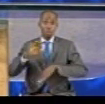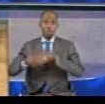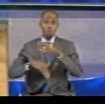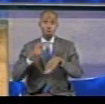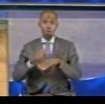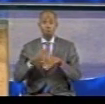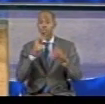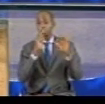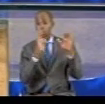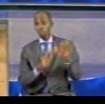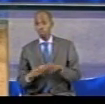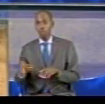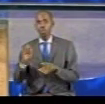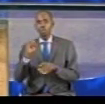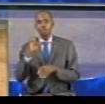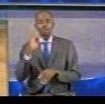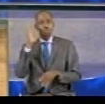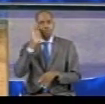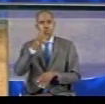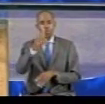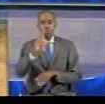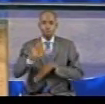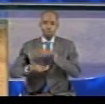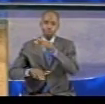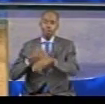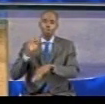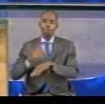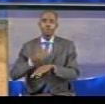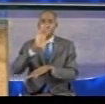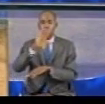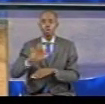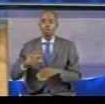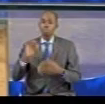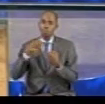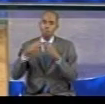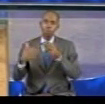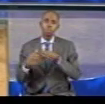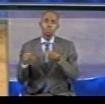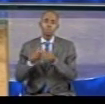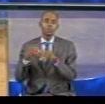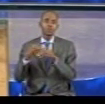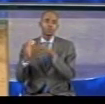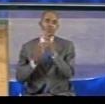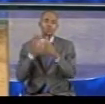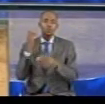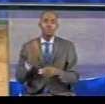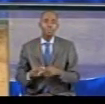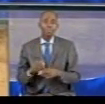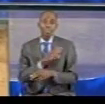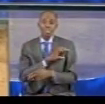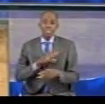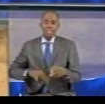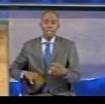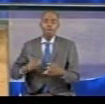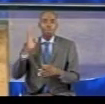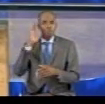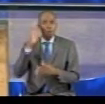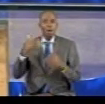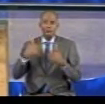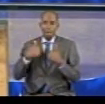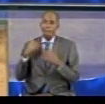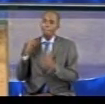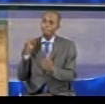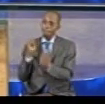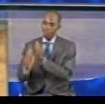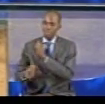you walk on your stormy sea. And would have passed them by. Then if you look at